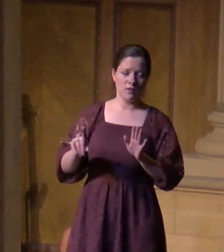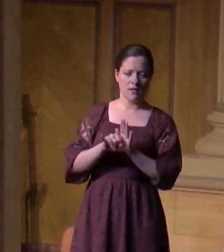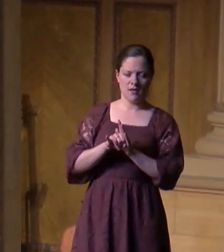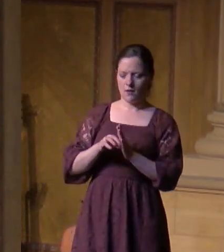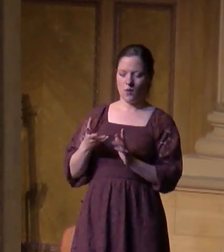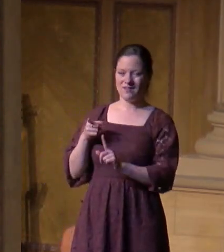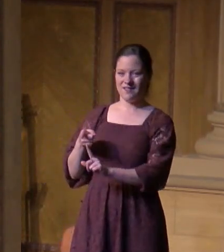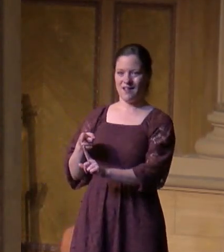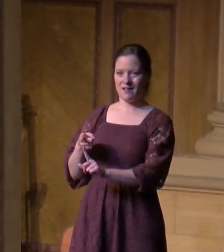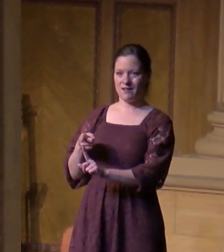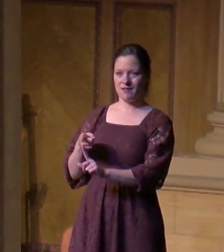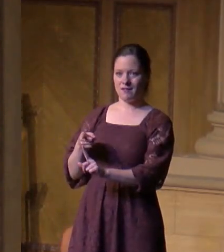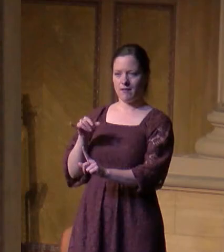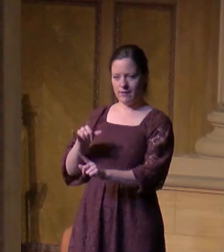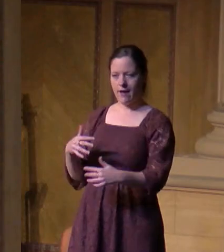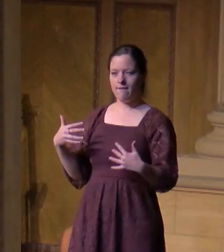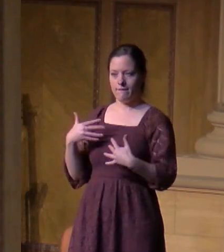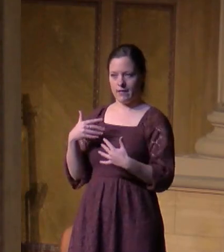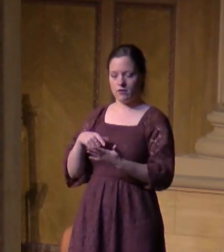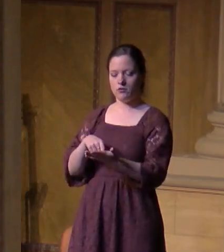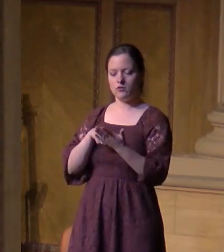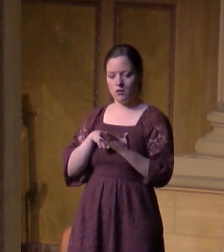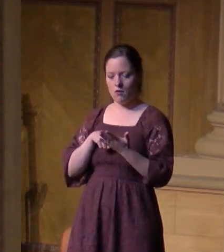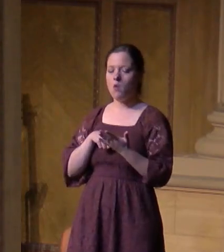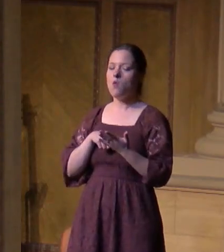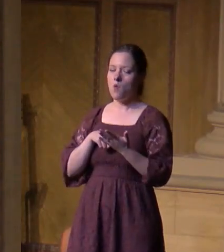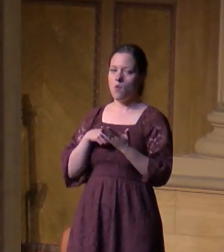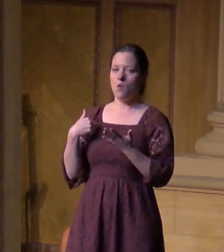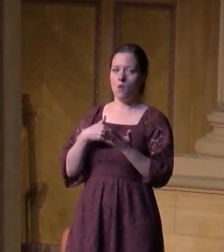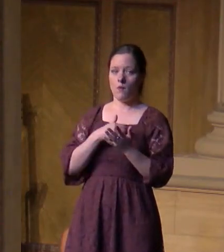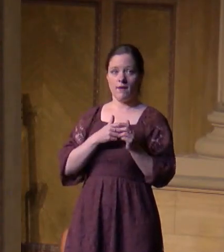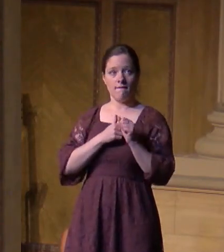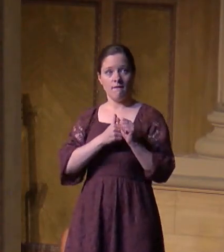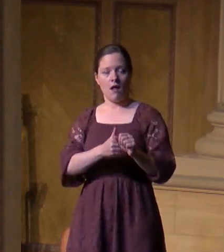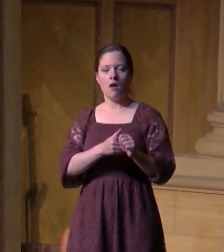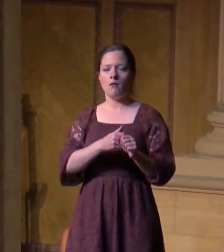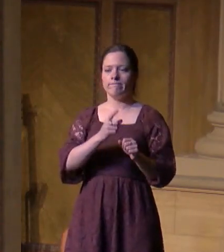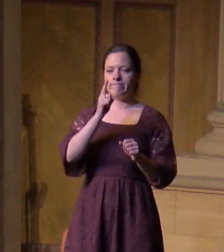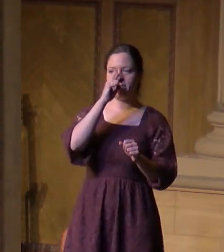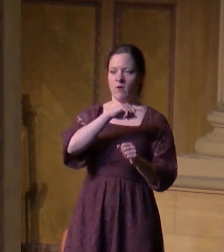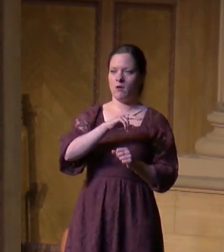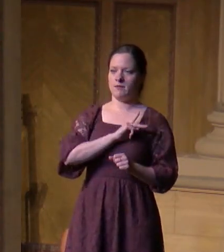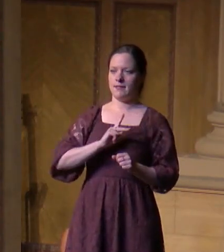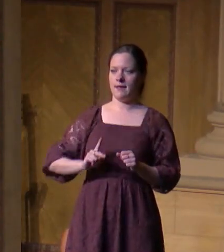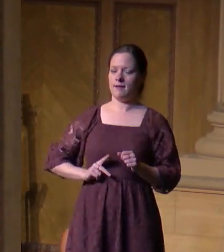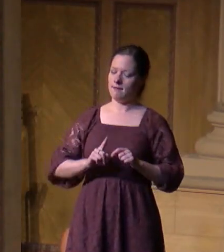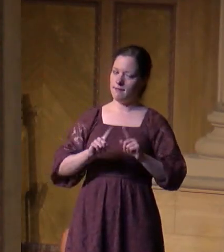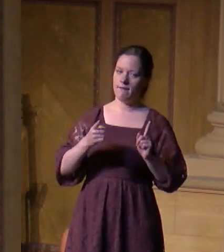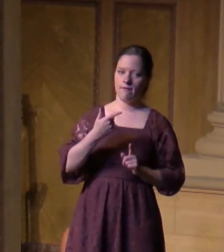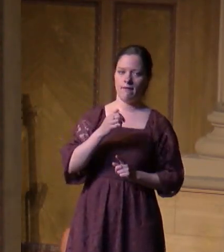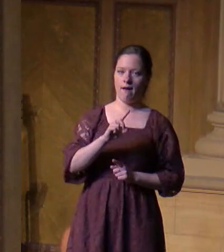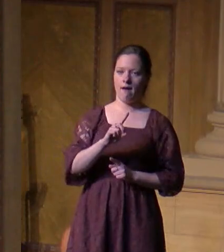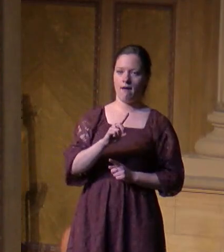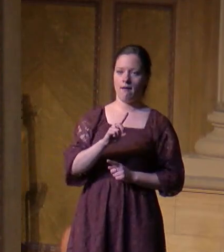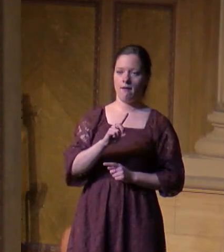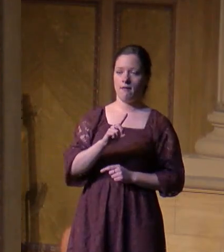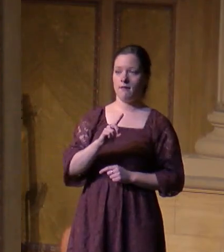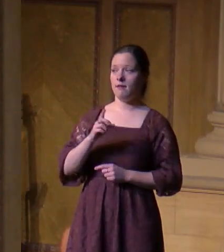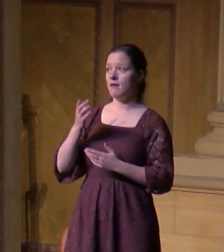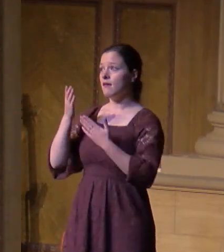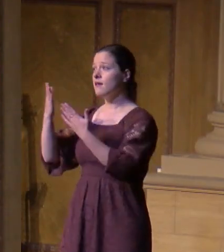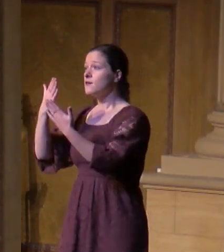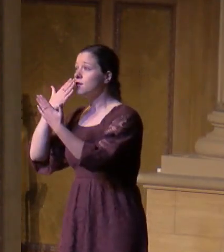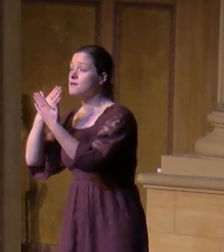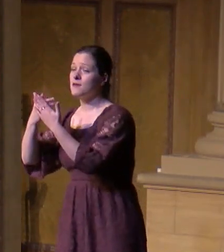because those fears can reveal that you're being driven by an imposter king by a different God not a good God who comes